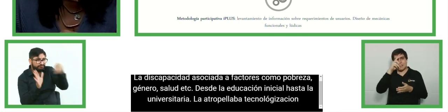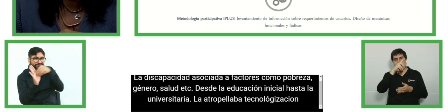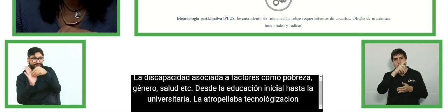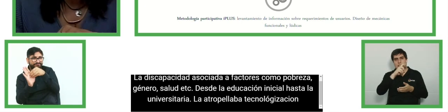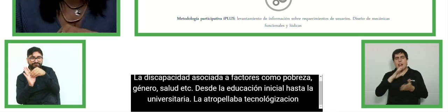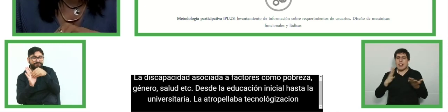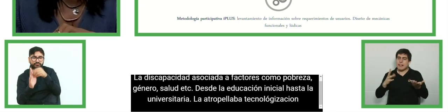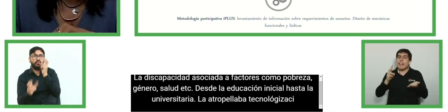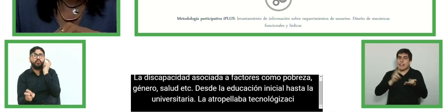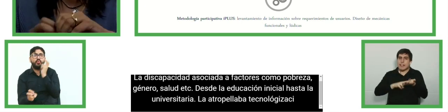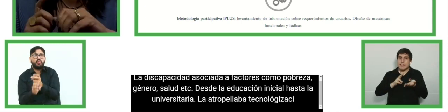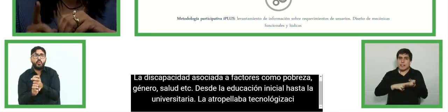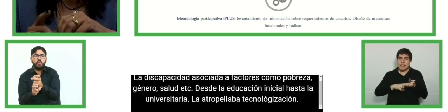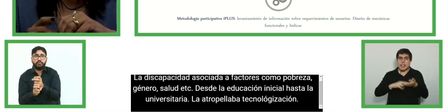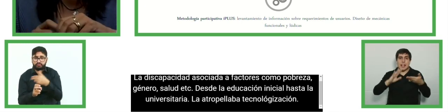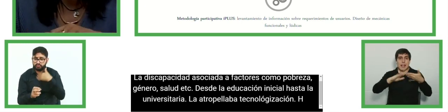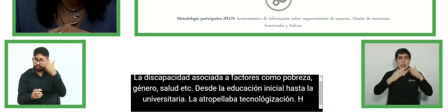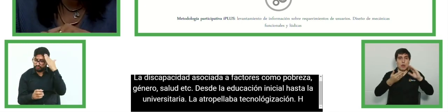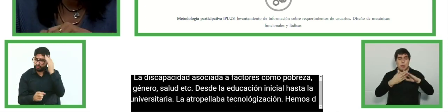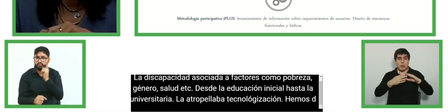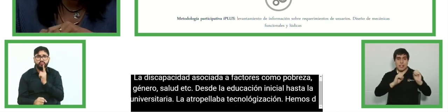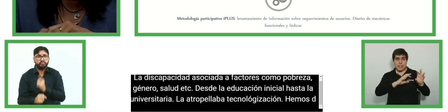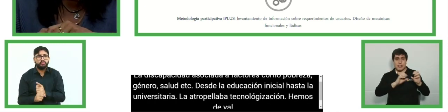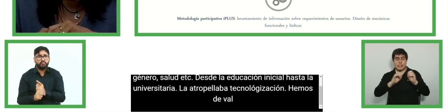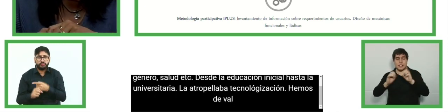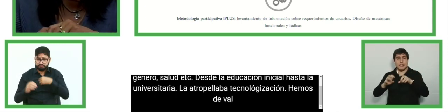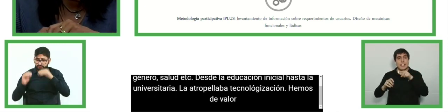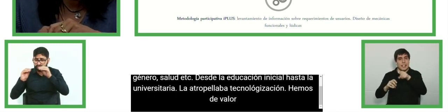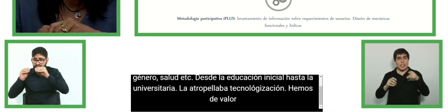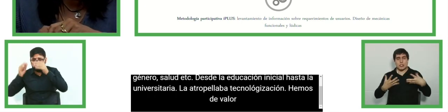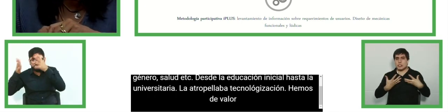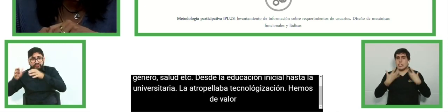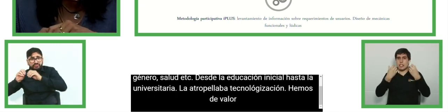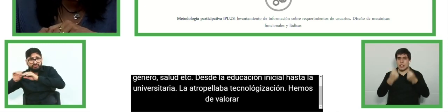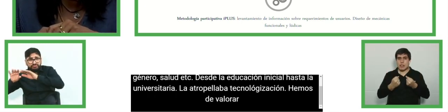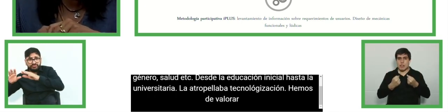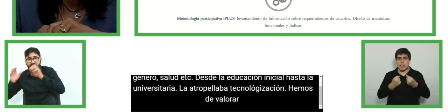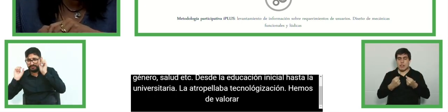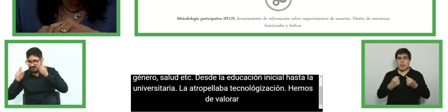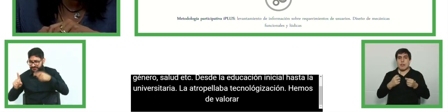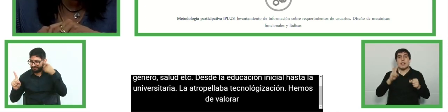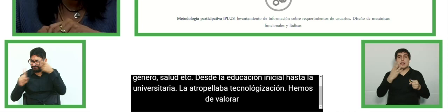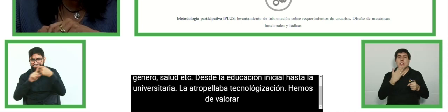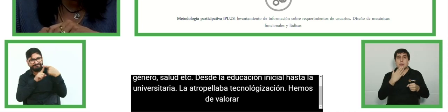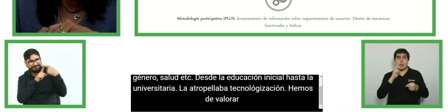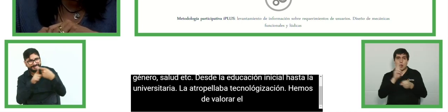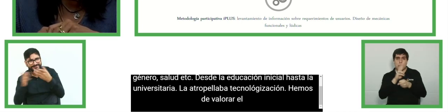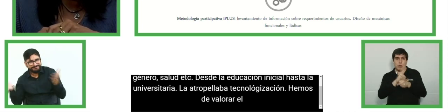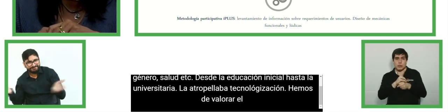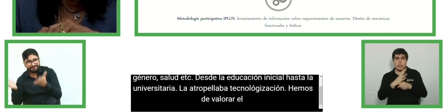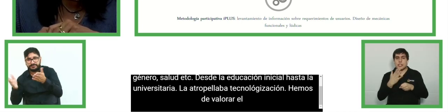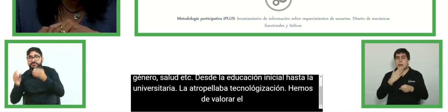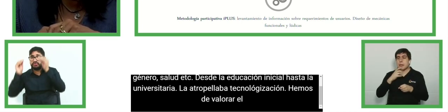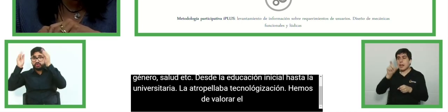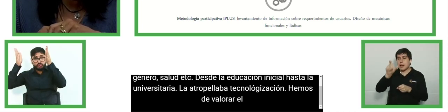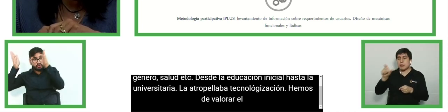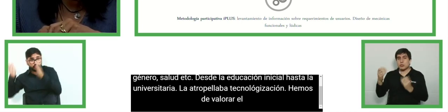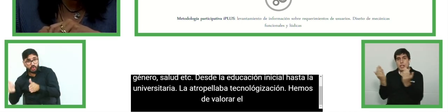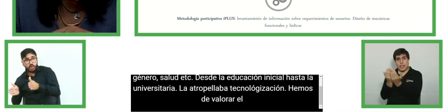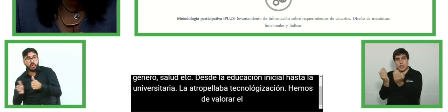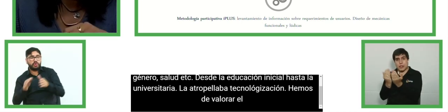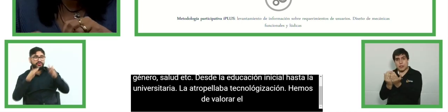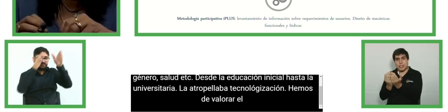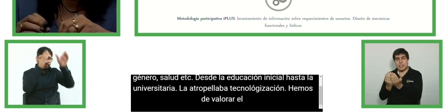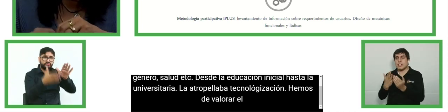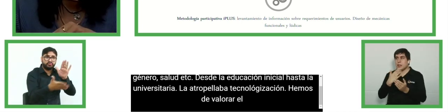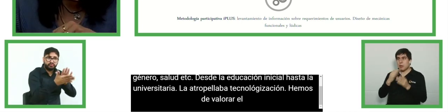especially teachers, students, and families, to overcome this effort. But we need to have a